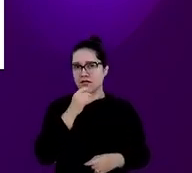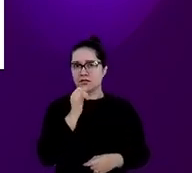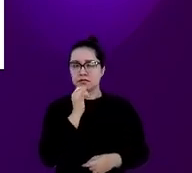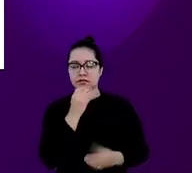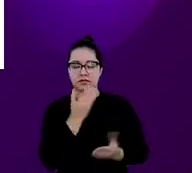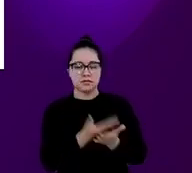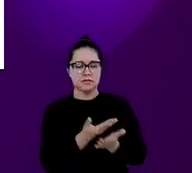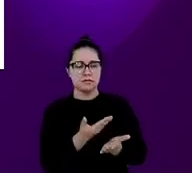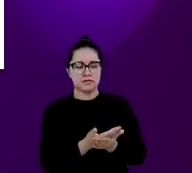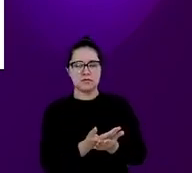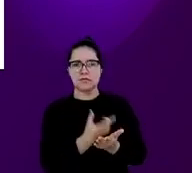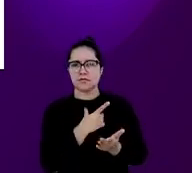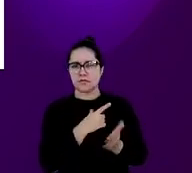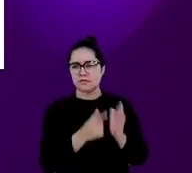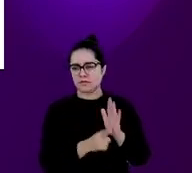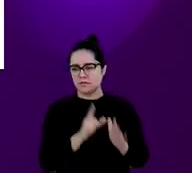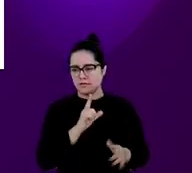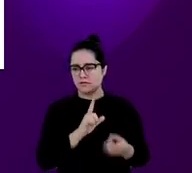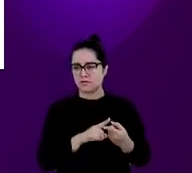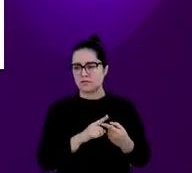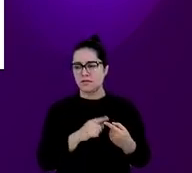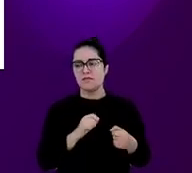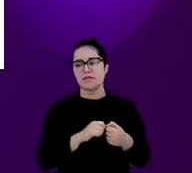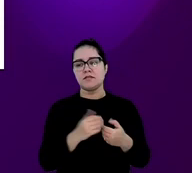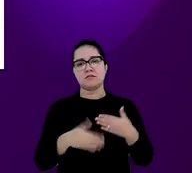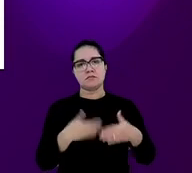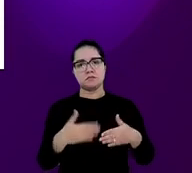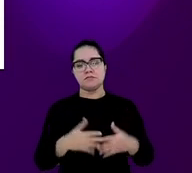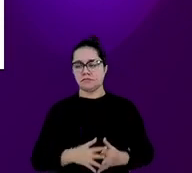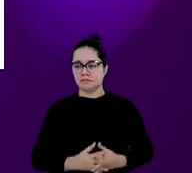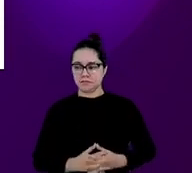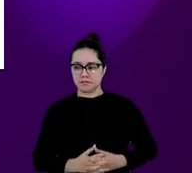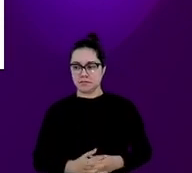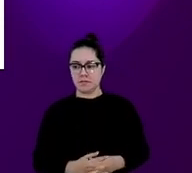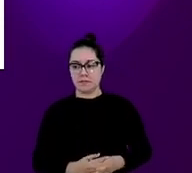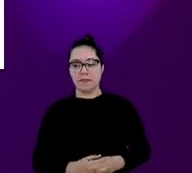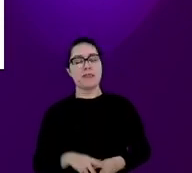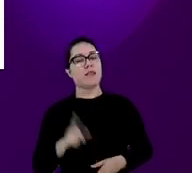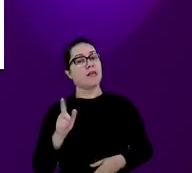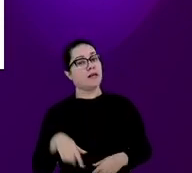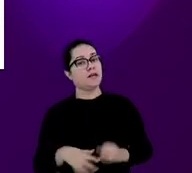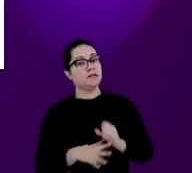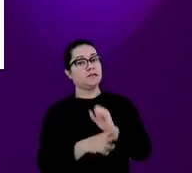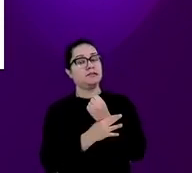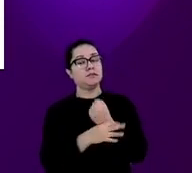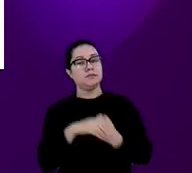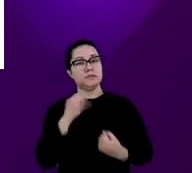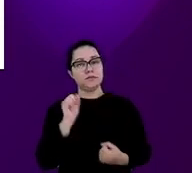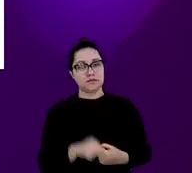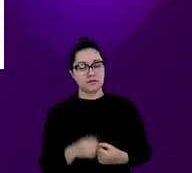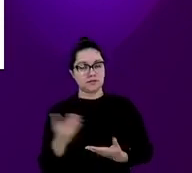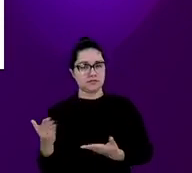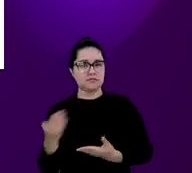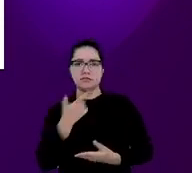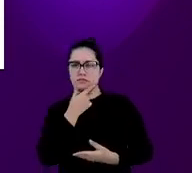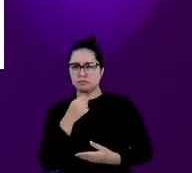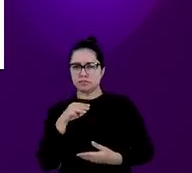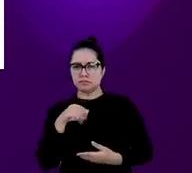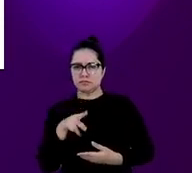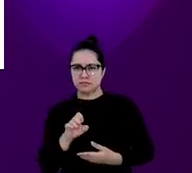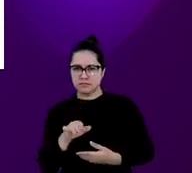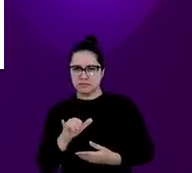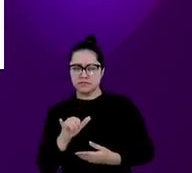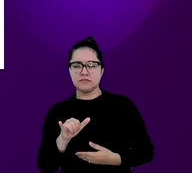very, very safe, as Mike told, and basically it can work for pain,